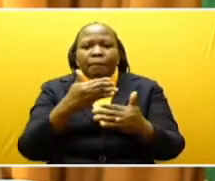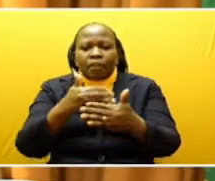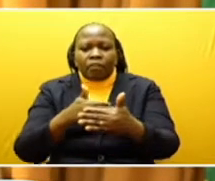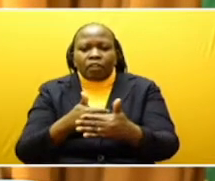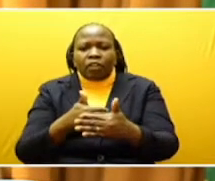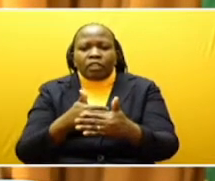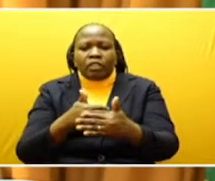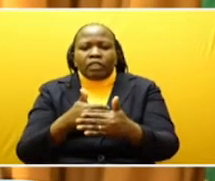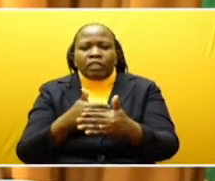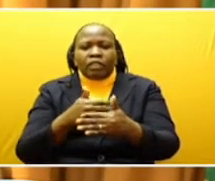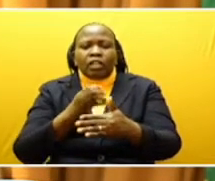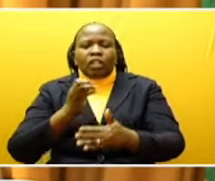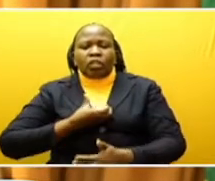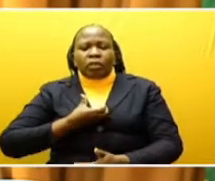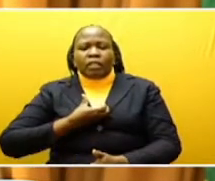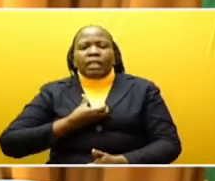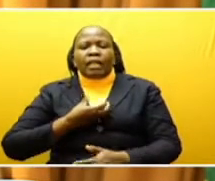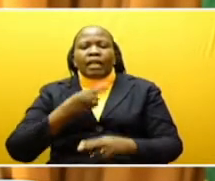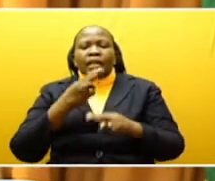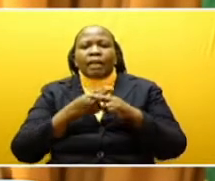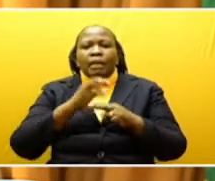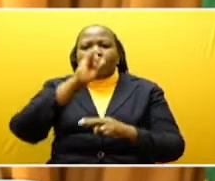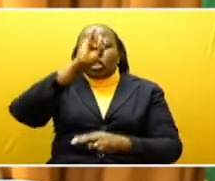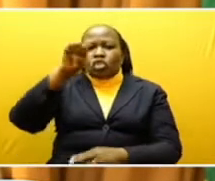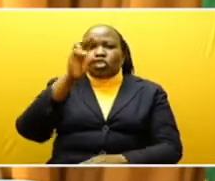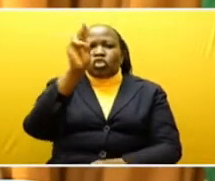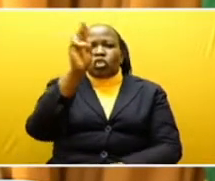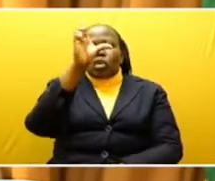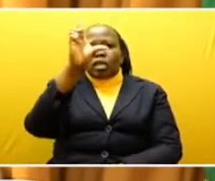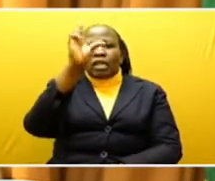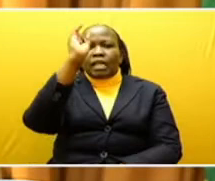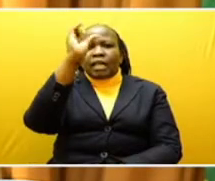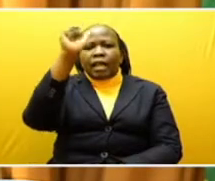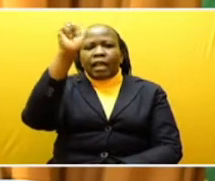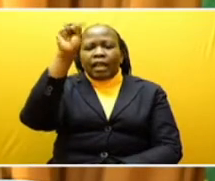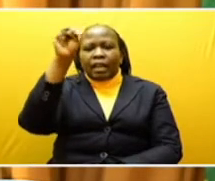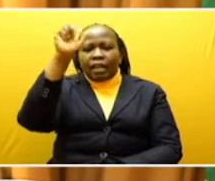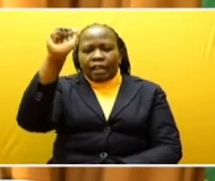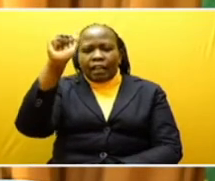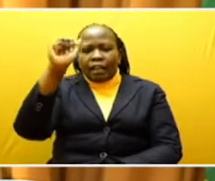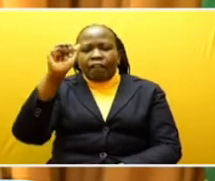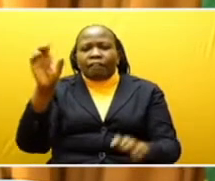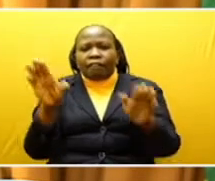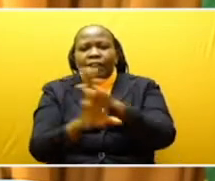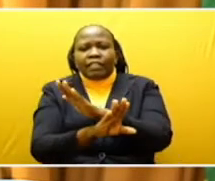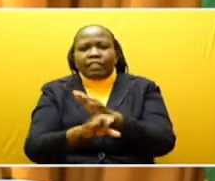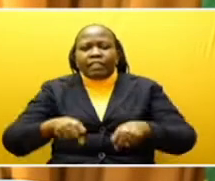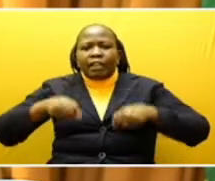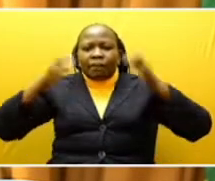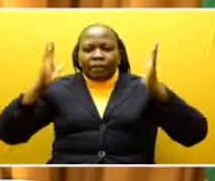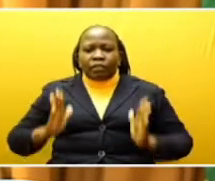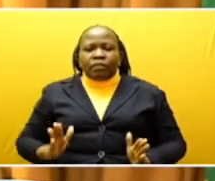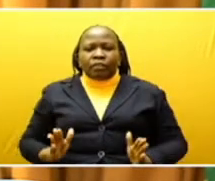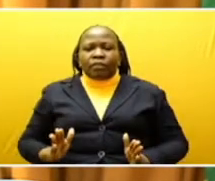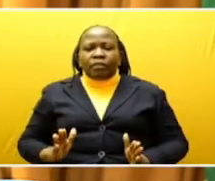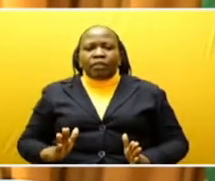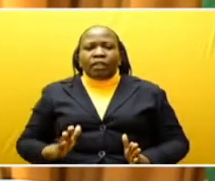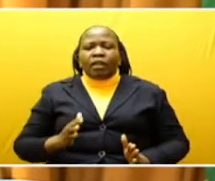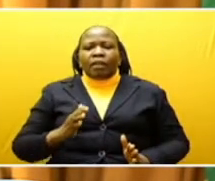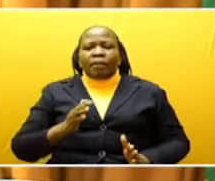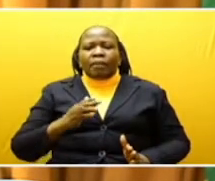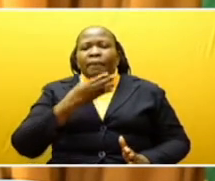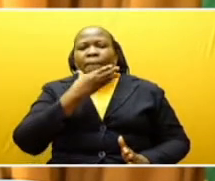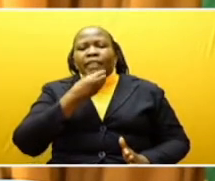namely Juliana Sherere, Vice Chairperson, Francis Wandera,